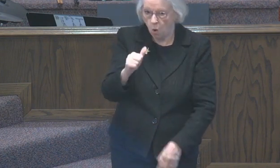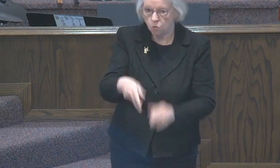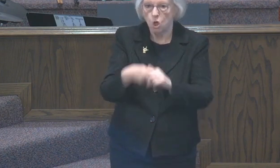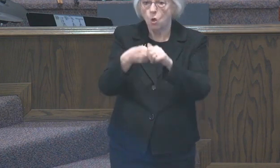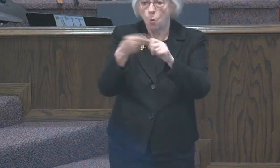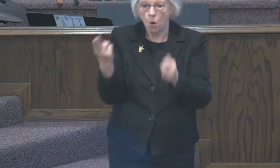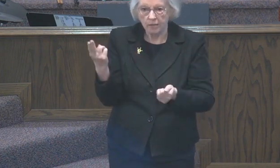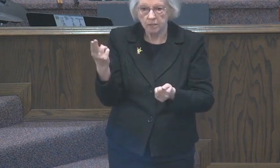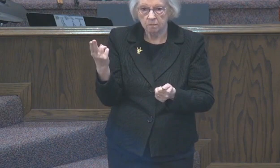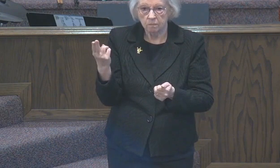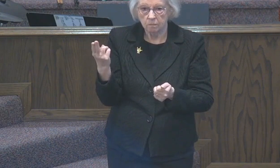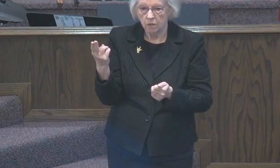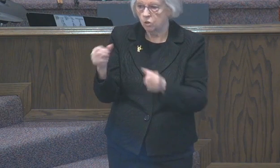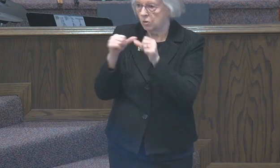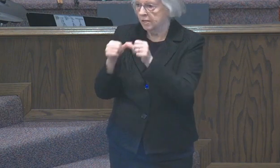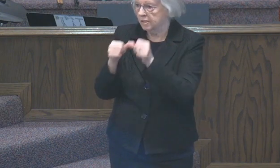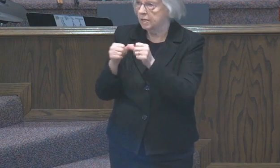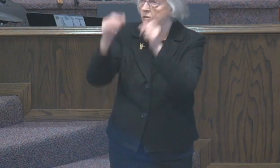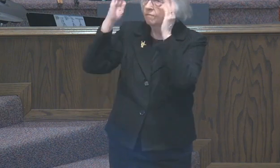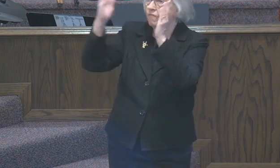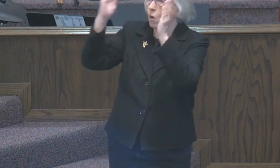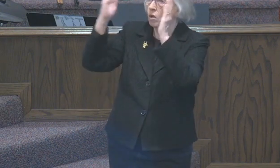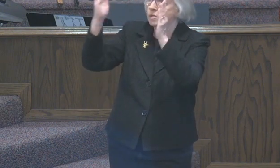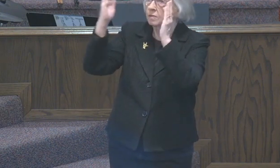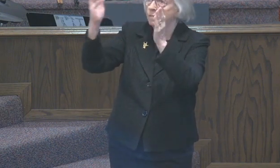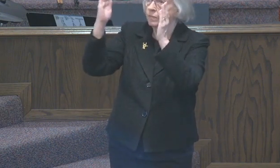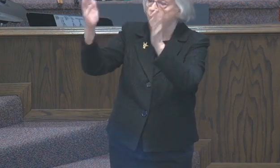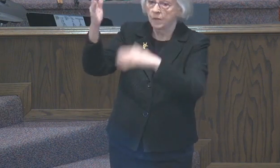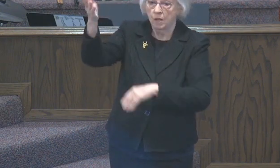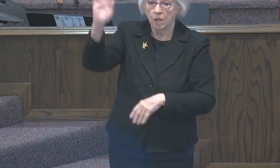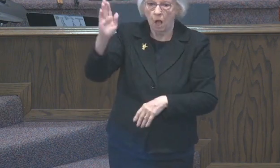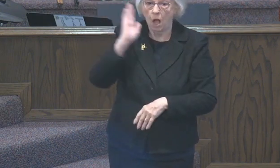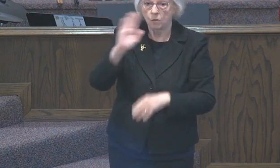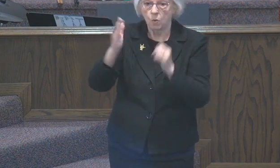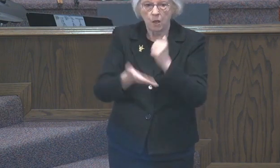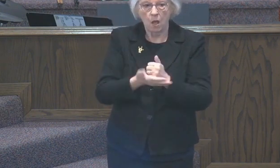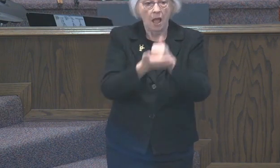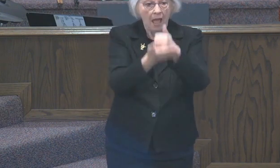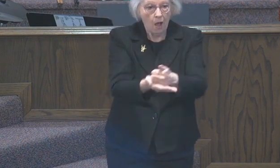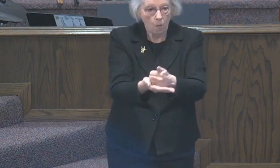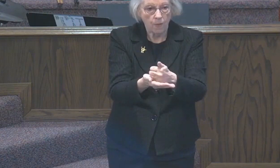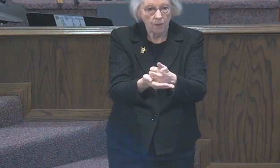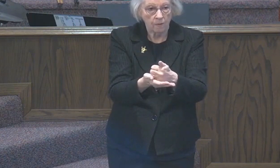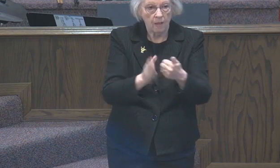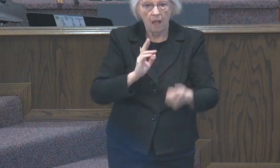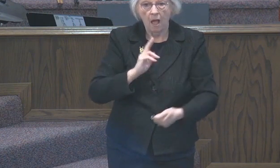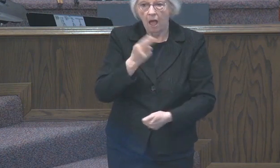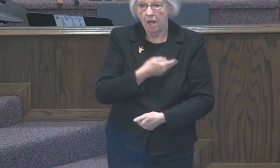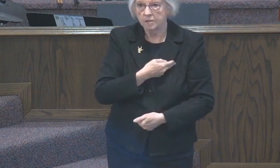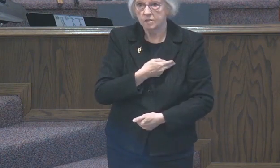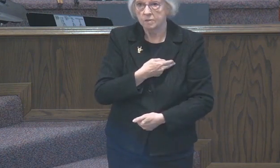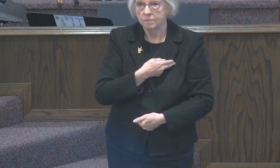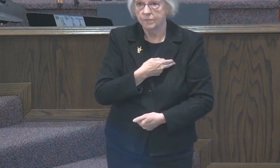I wonder if in James chapter 1 and verse 5 means since. which